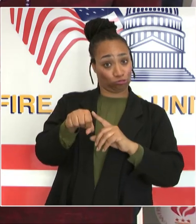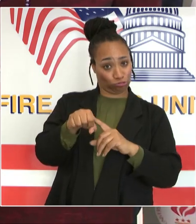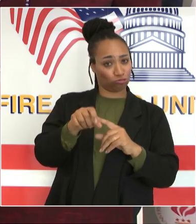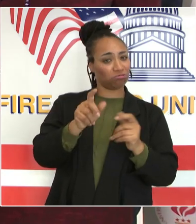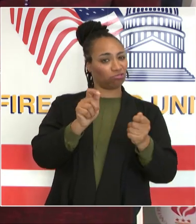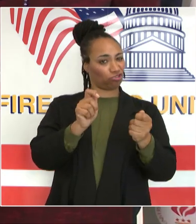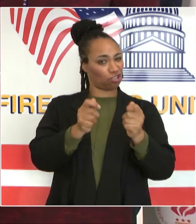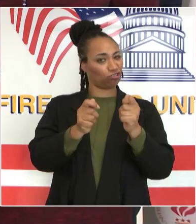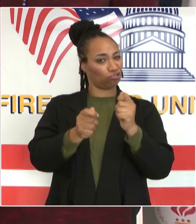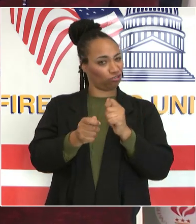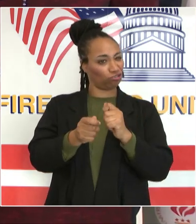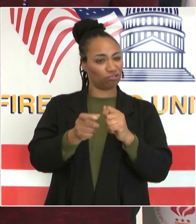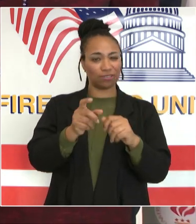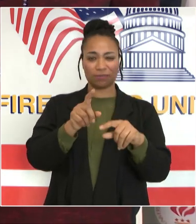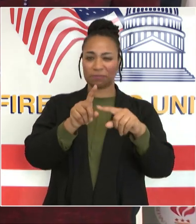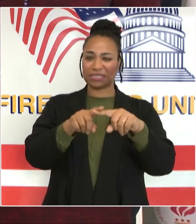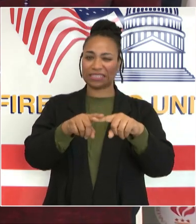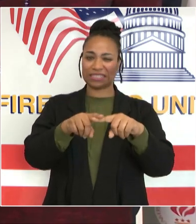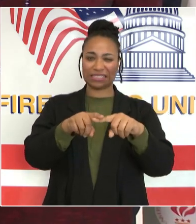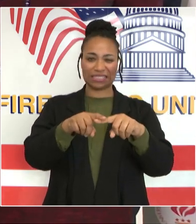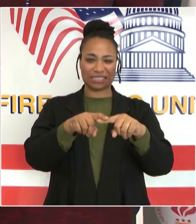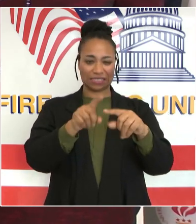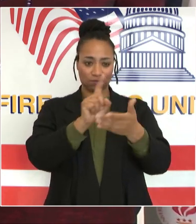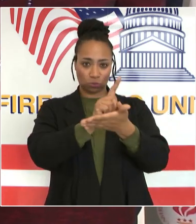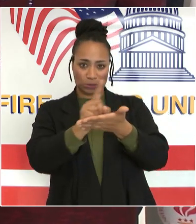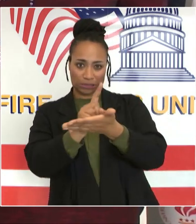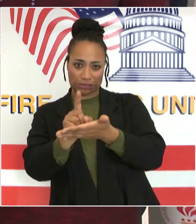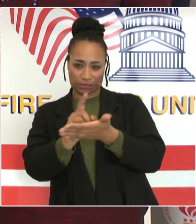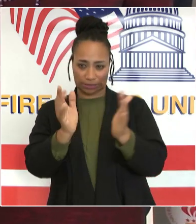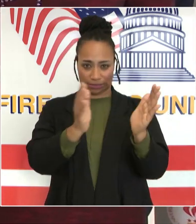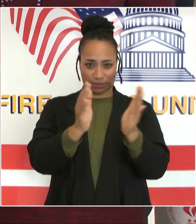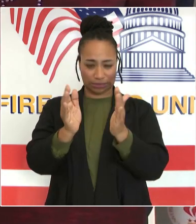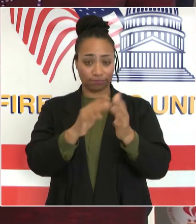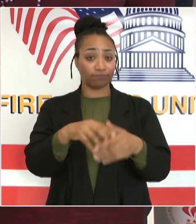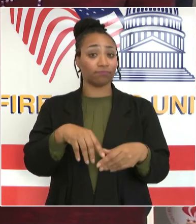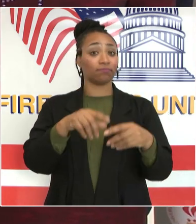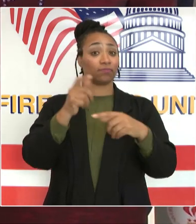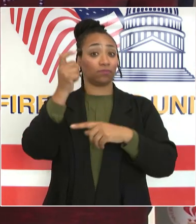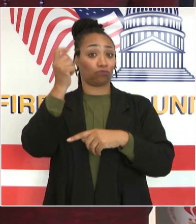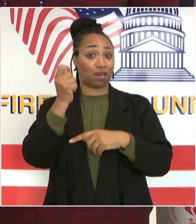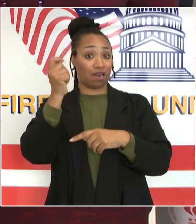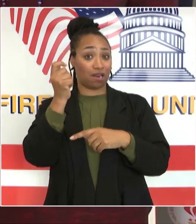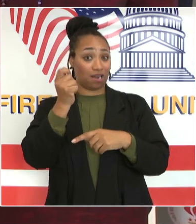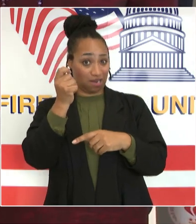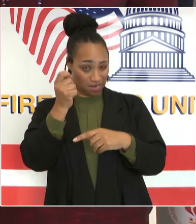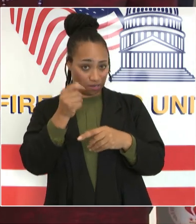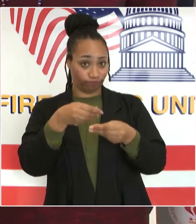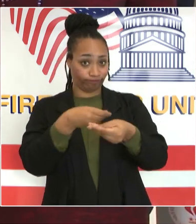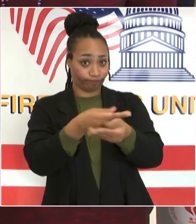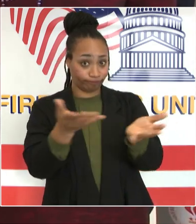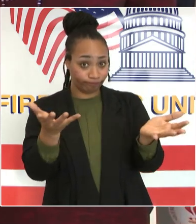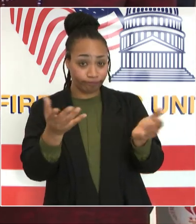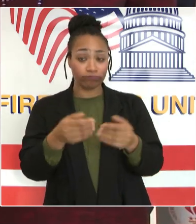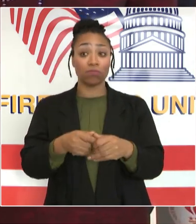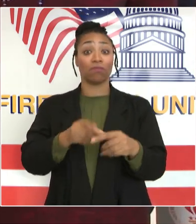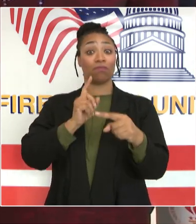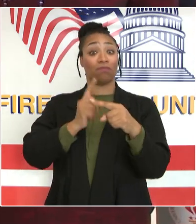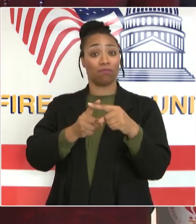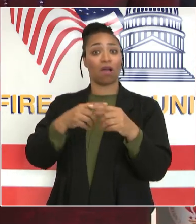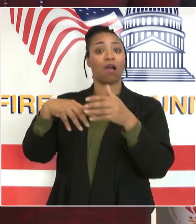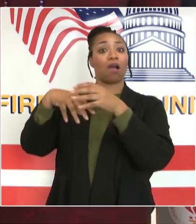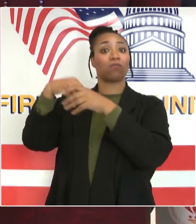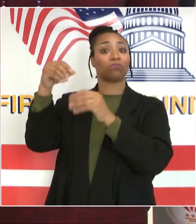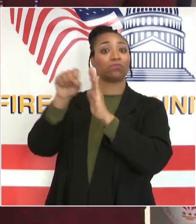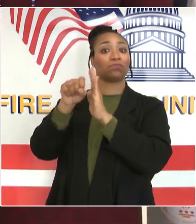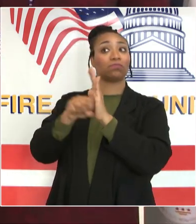resident. We have in-state tuition, out-of-state tuition, and the metro area tuitions. They're all published. It's on the websites.